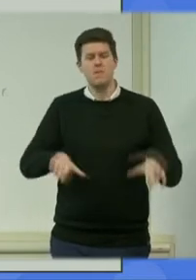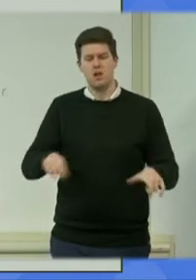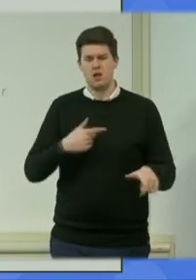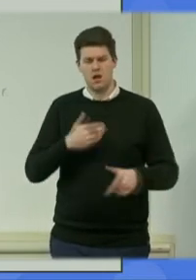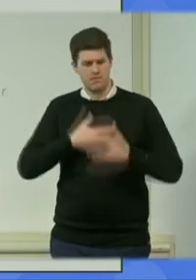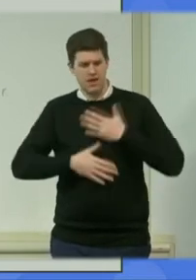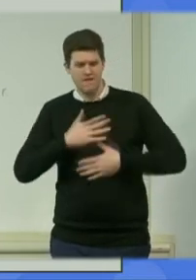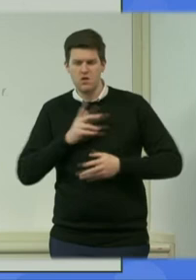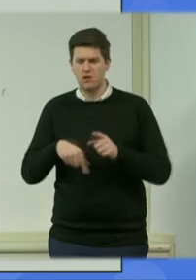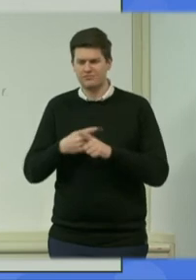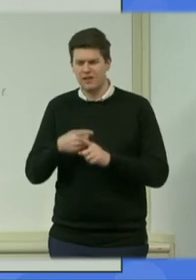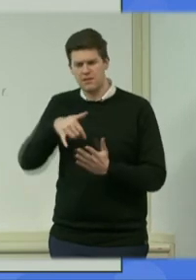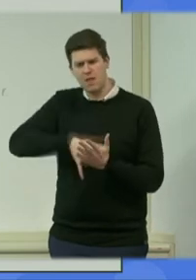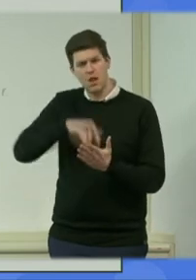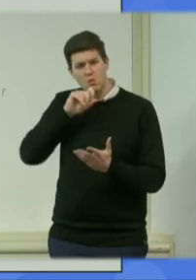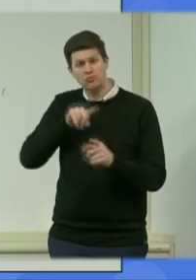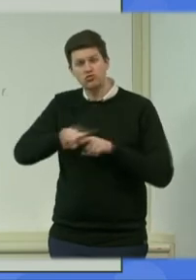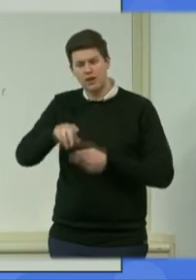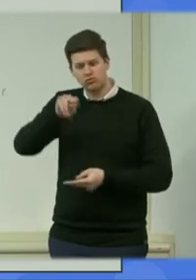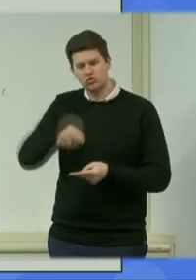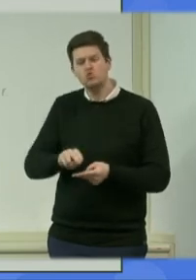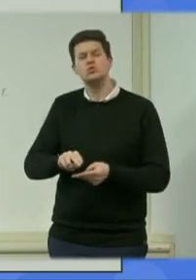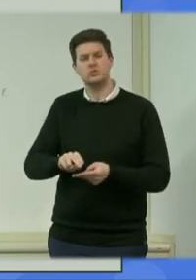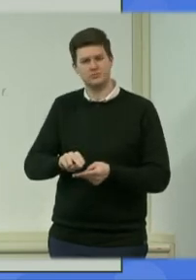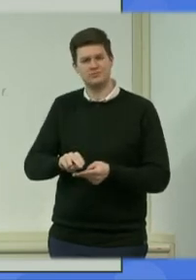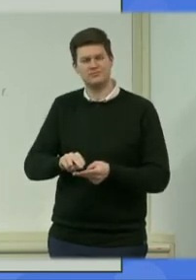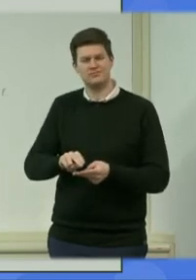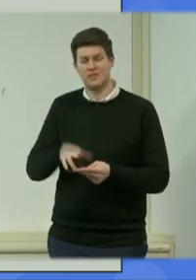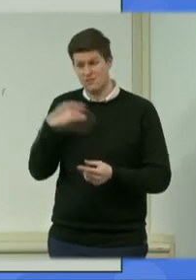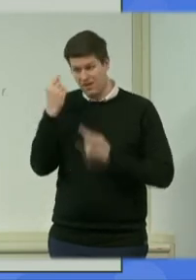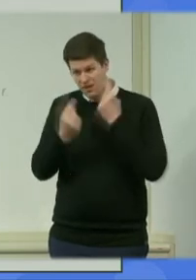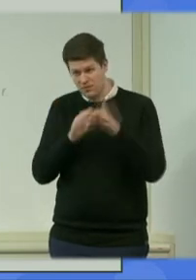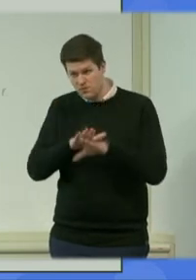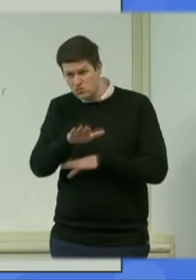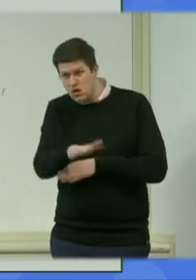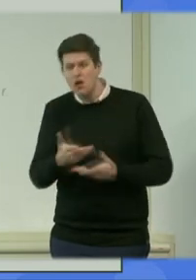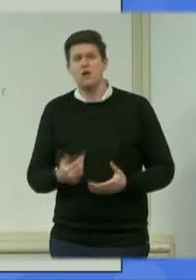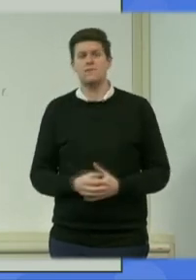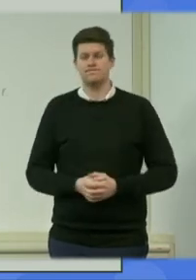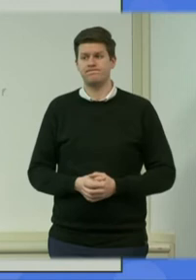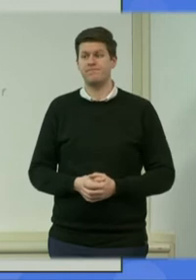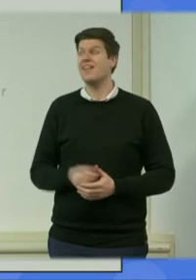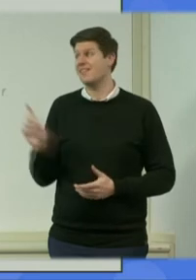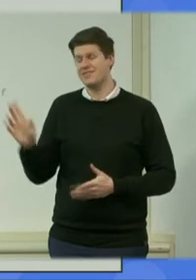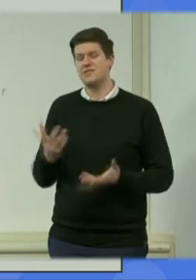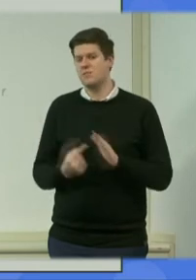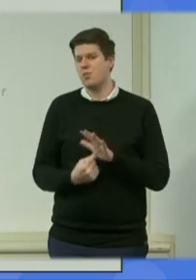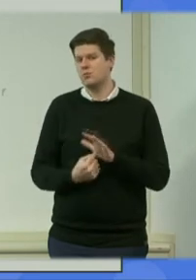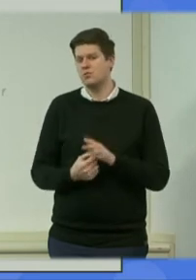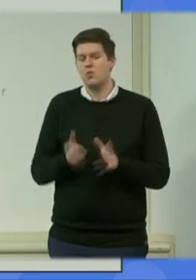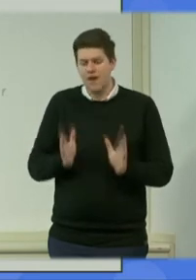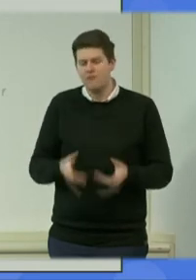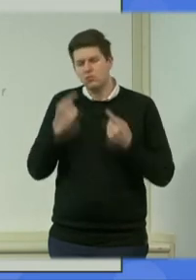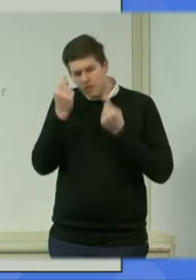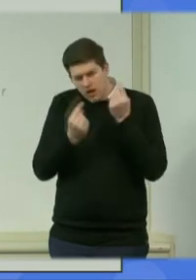to try to reduce their tax bills. And that's important to think about when thinking about how much should we tax, who should we tax, and how should we tax